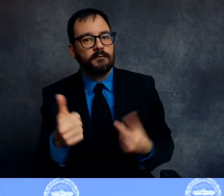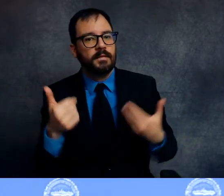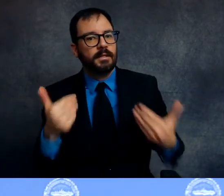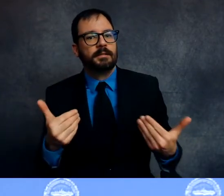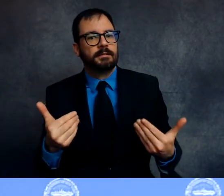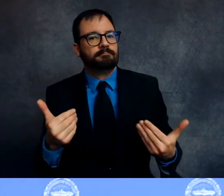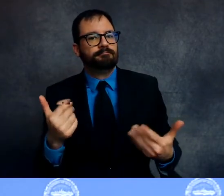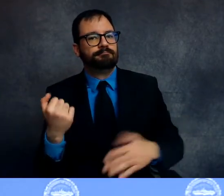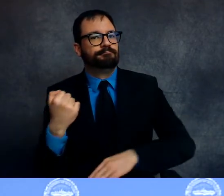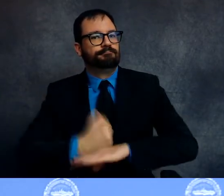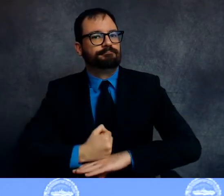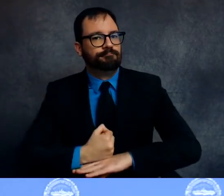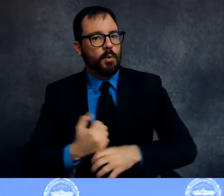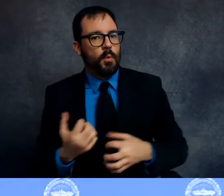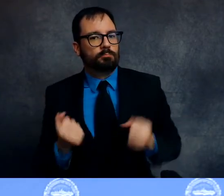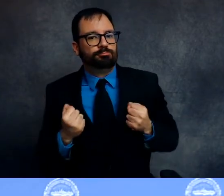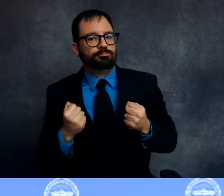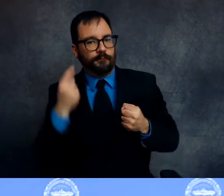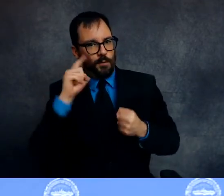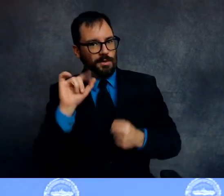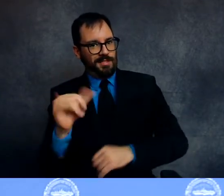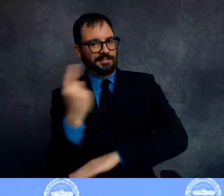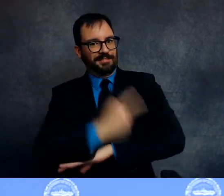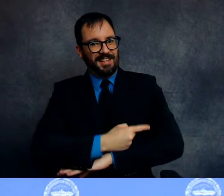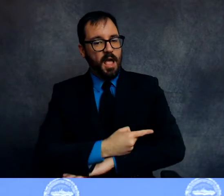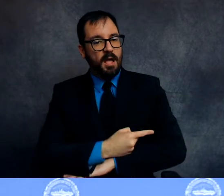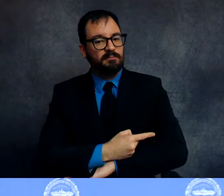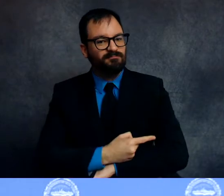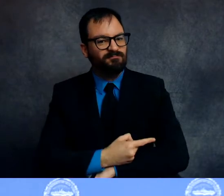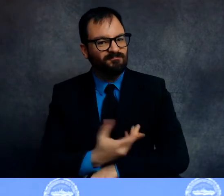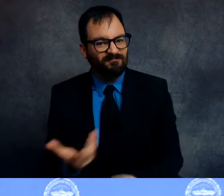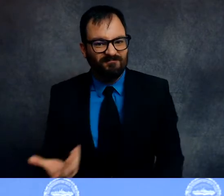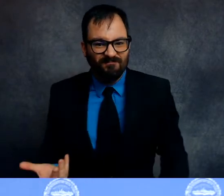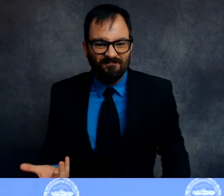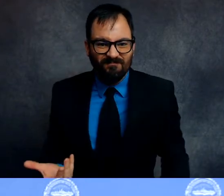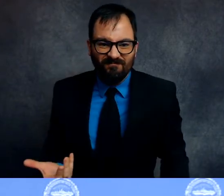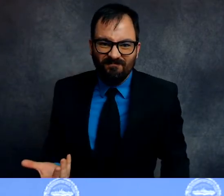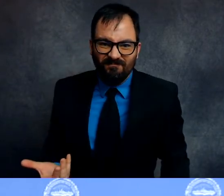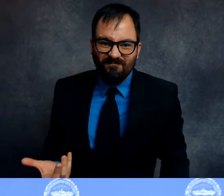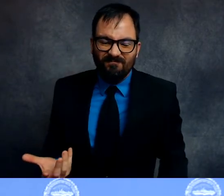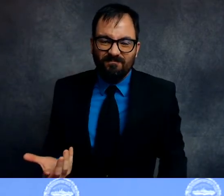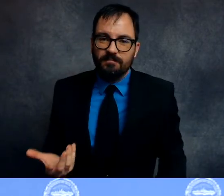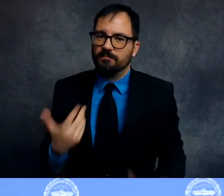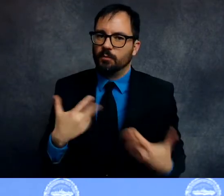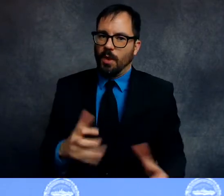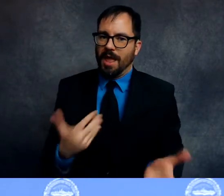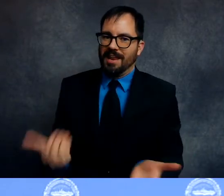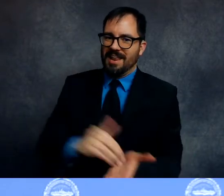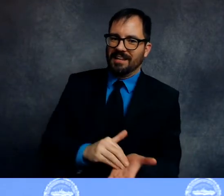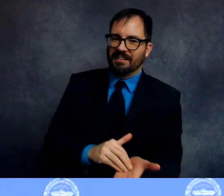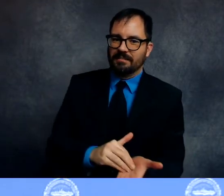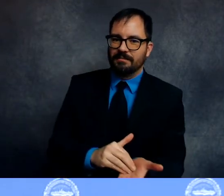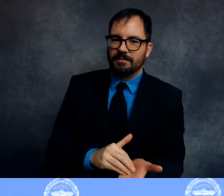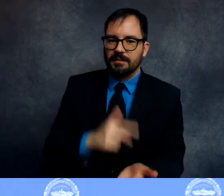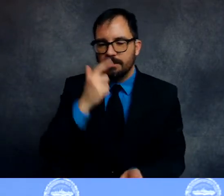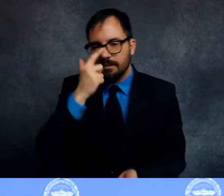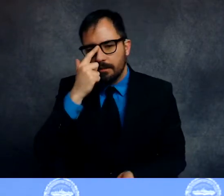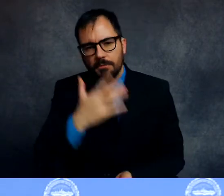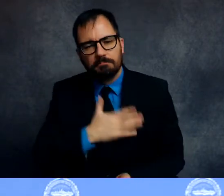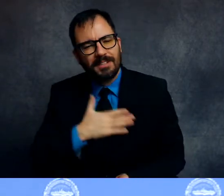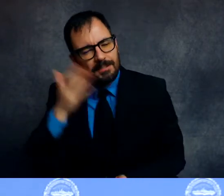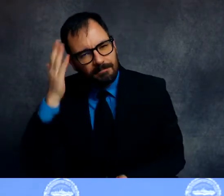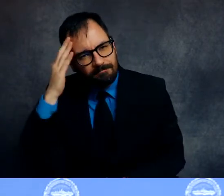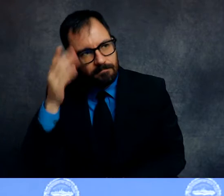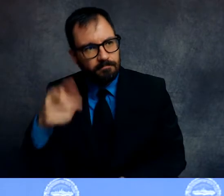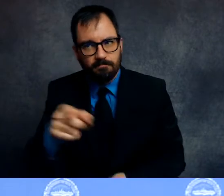of the neighborhood. And the restaurants took it upon themselves to shut down on St. Patrick's Day. They lost business that day. What we don't want to see is restaurants